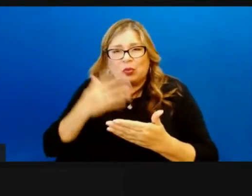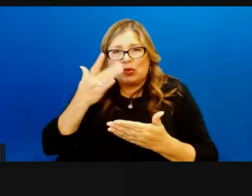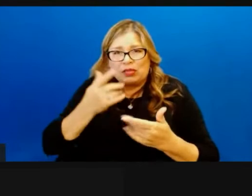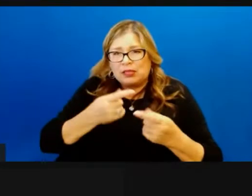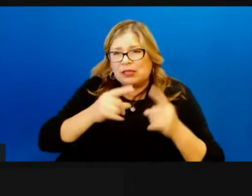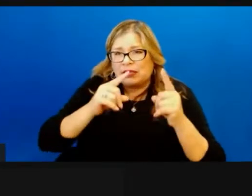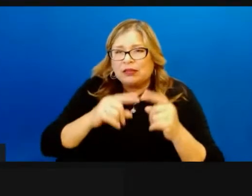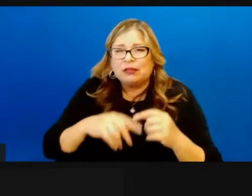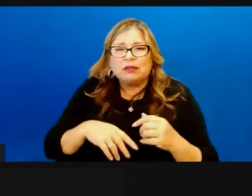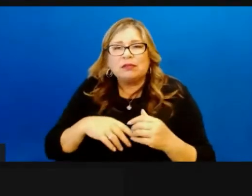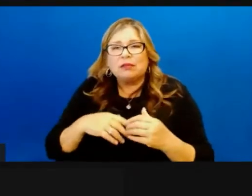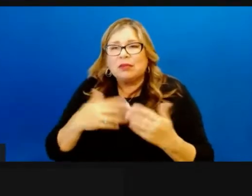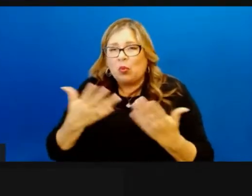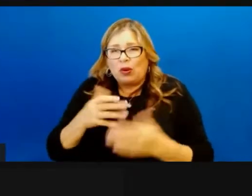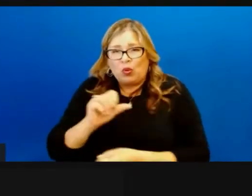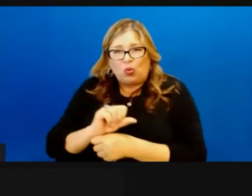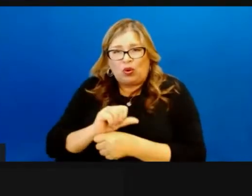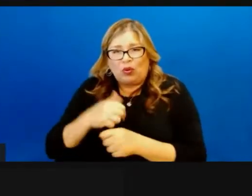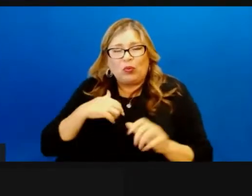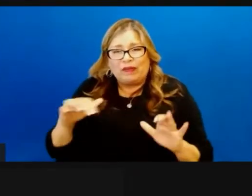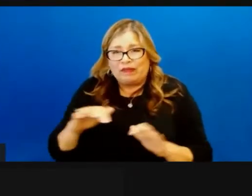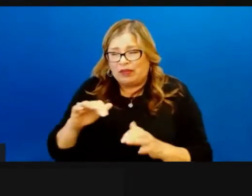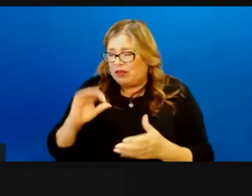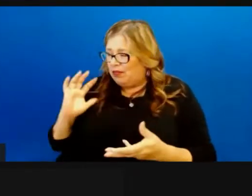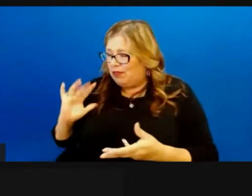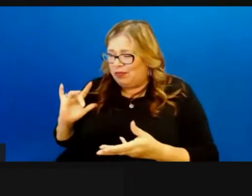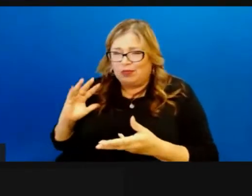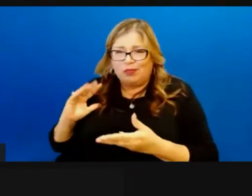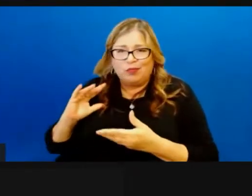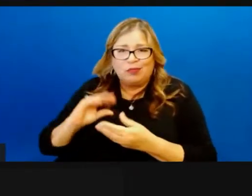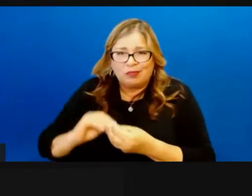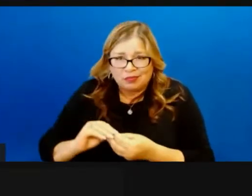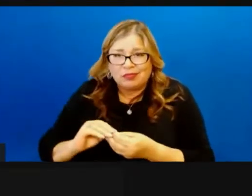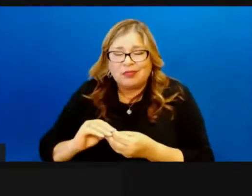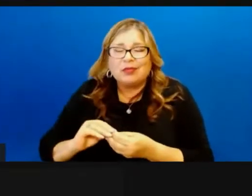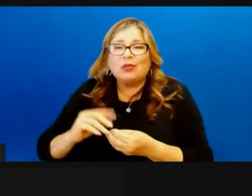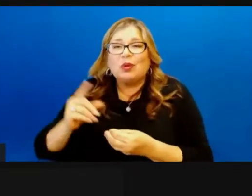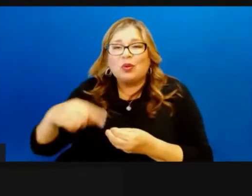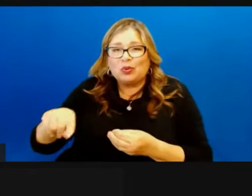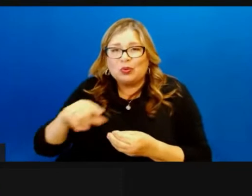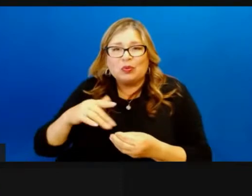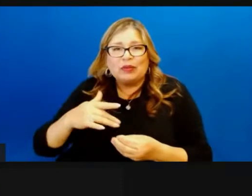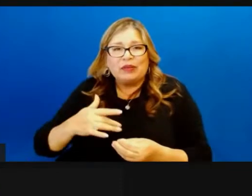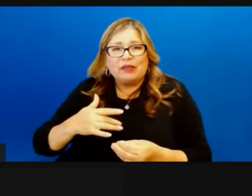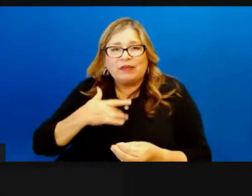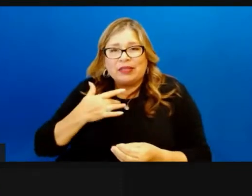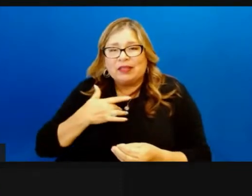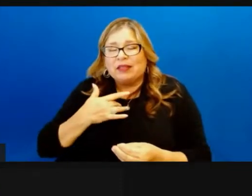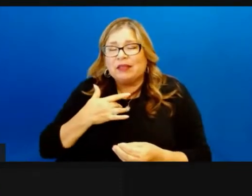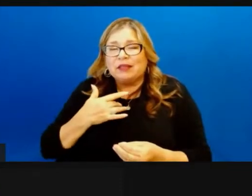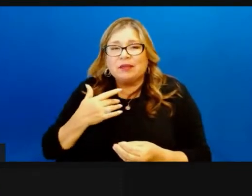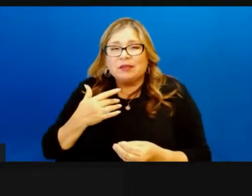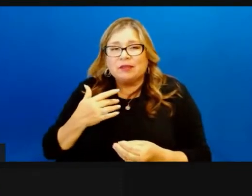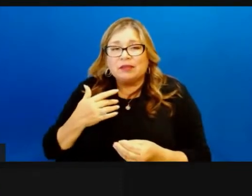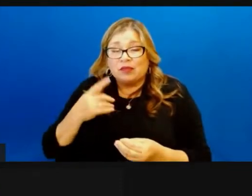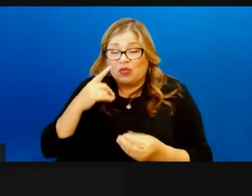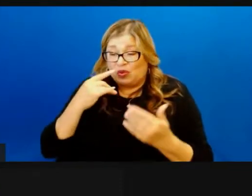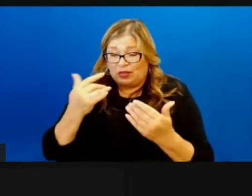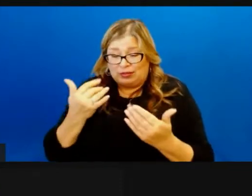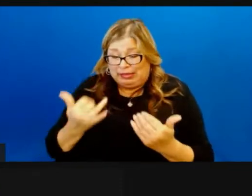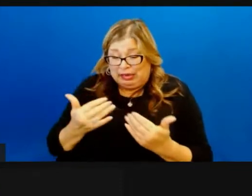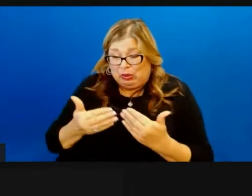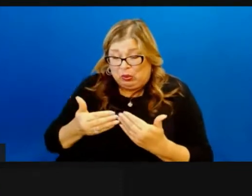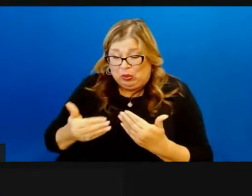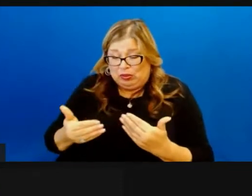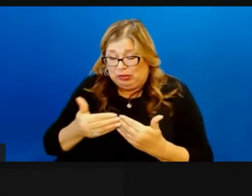get to this point, and gives people a sense, especially in the short and medium run, how we will